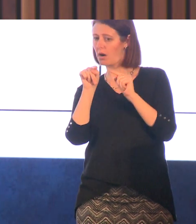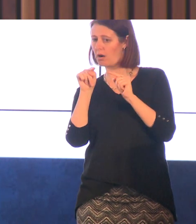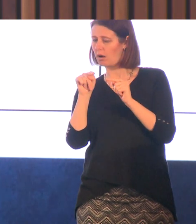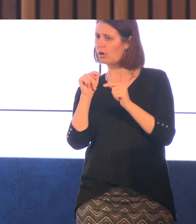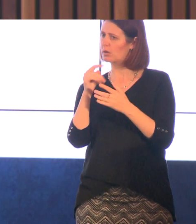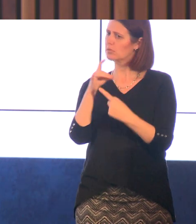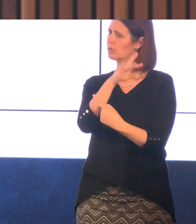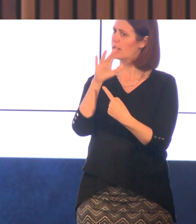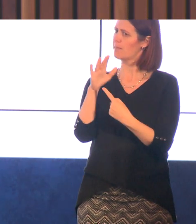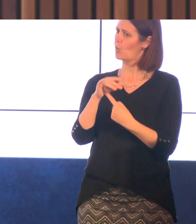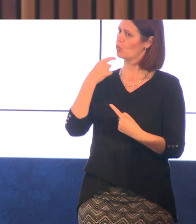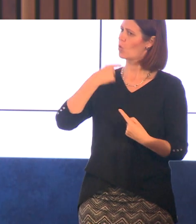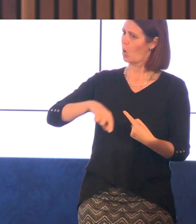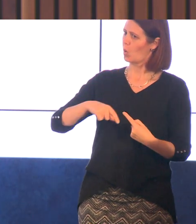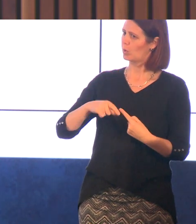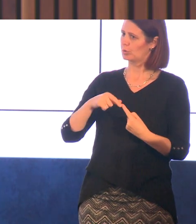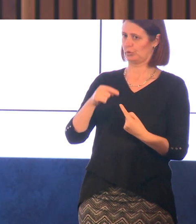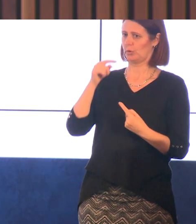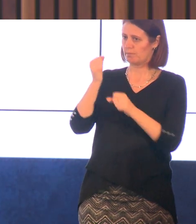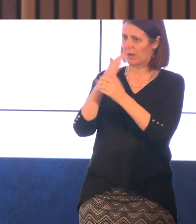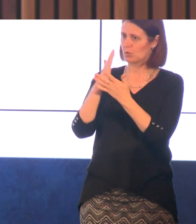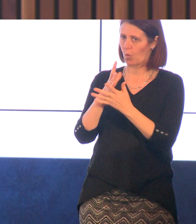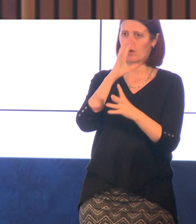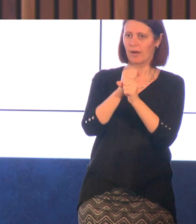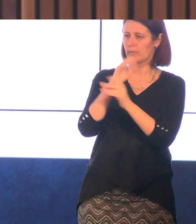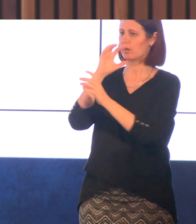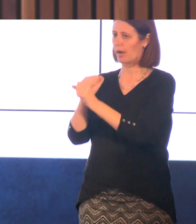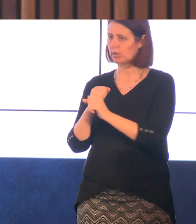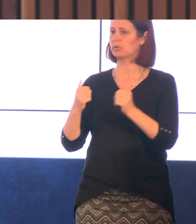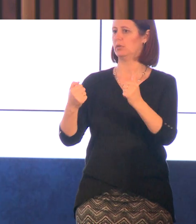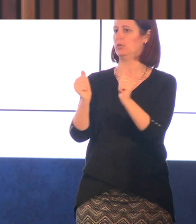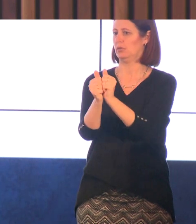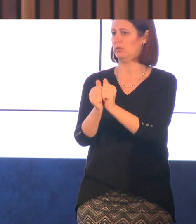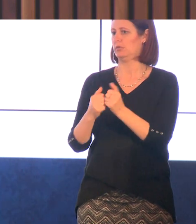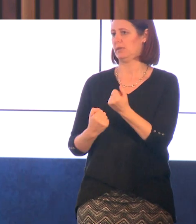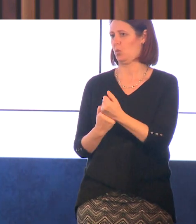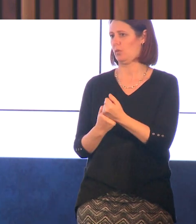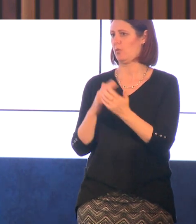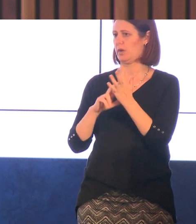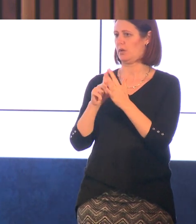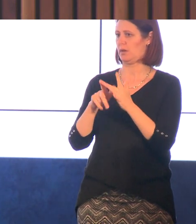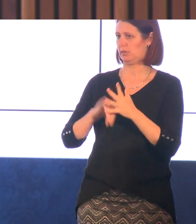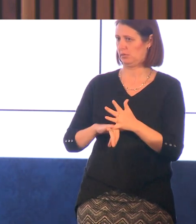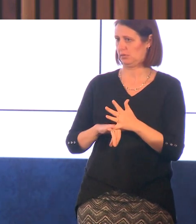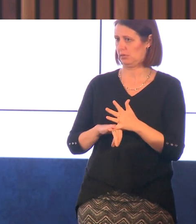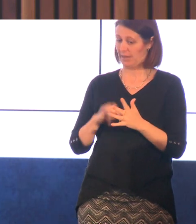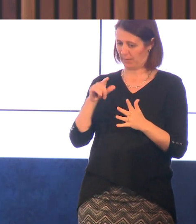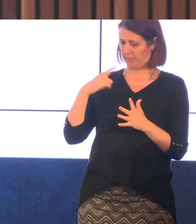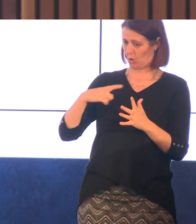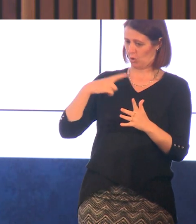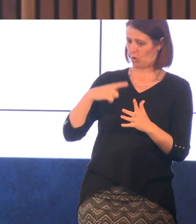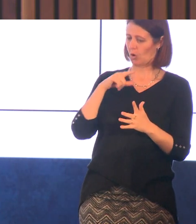enormously significant role in gaining government support for the NDIS. But because the